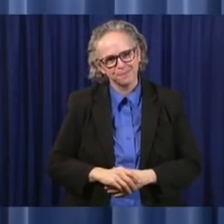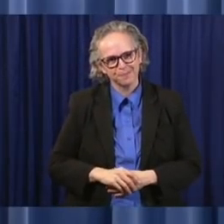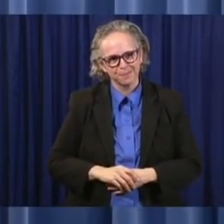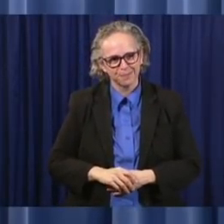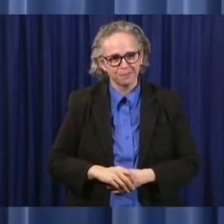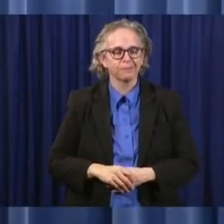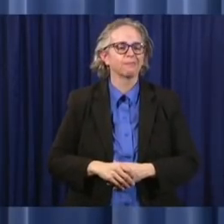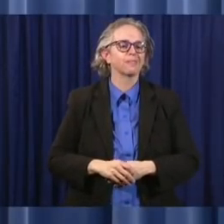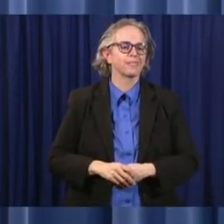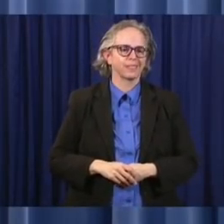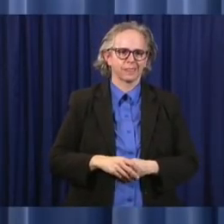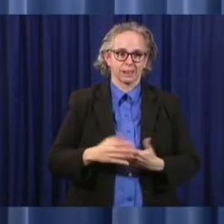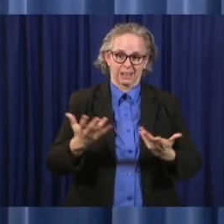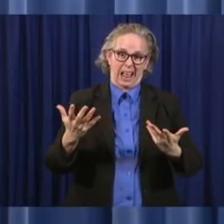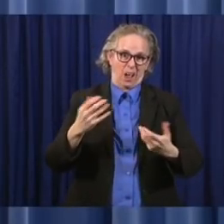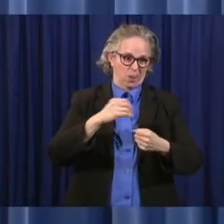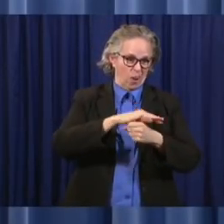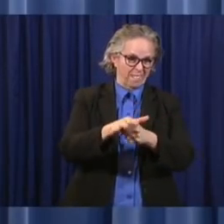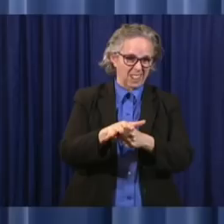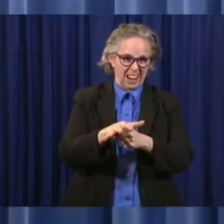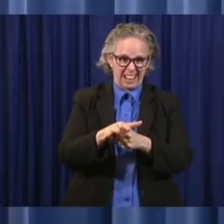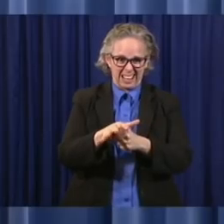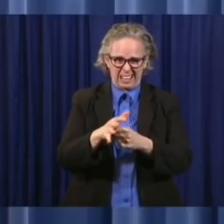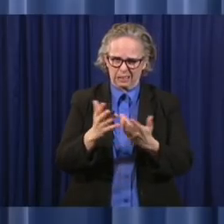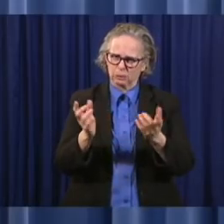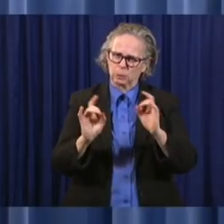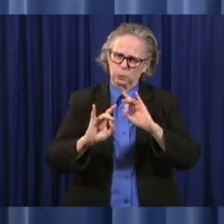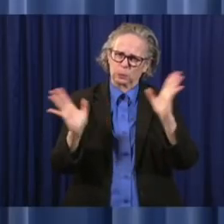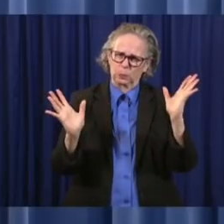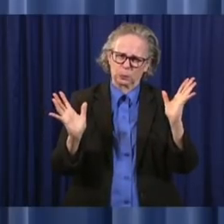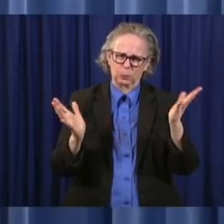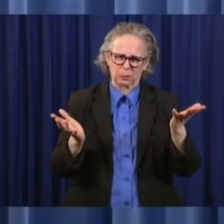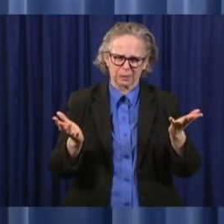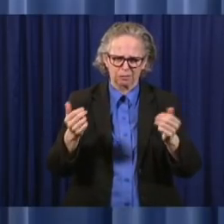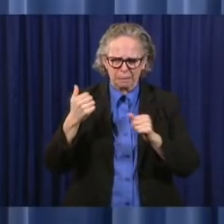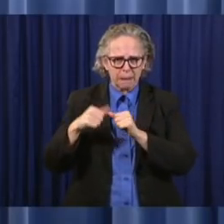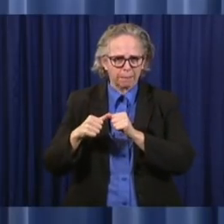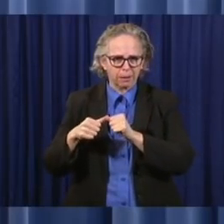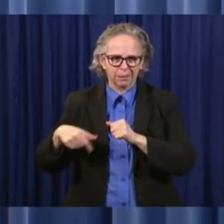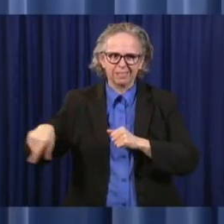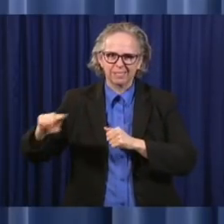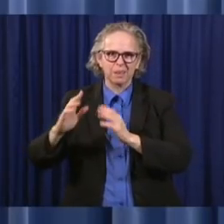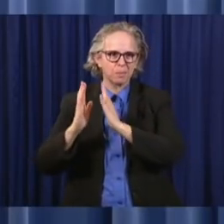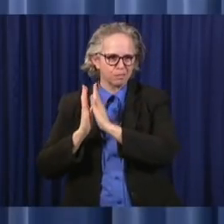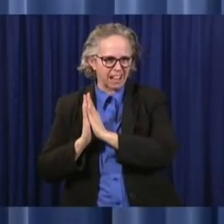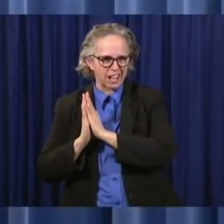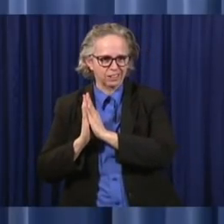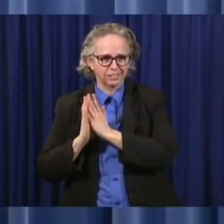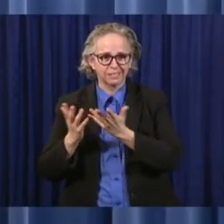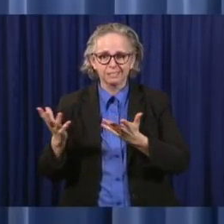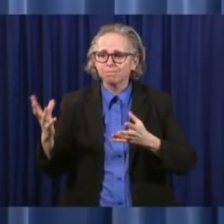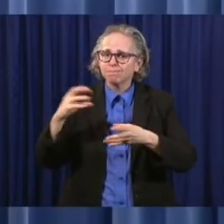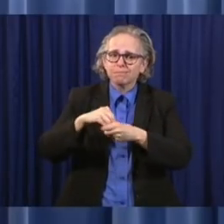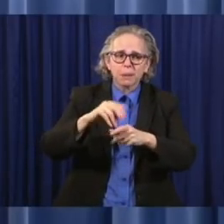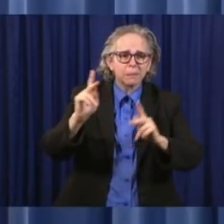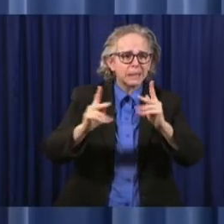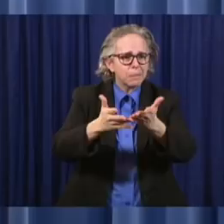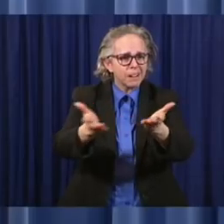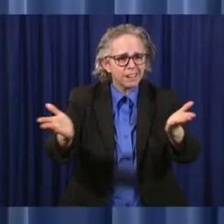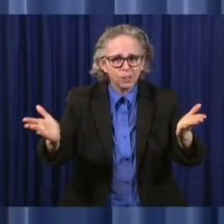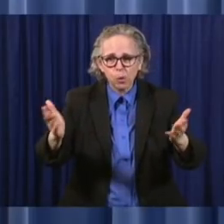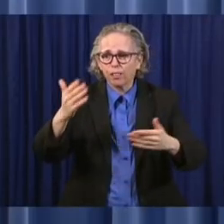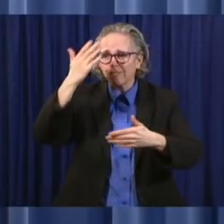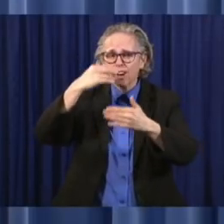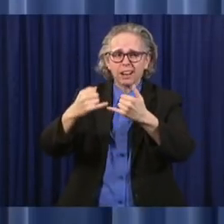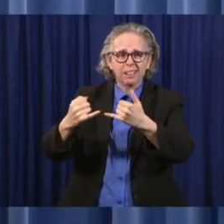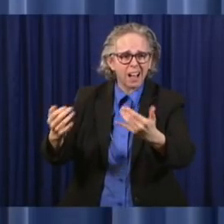prayer all of our fellow Ohioans who have been on the front lines of this pandemic. Our healthcare workers,